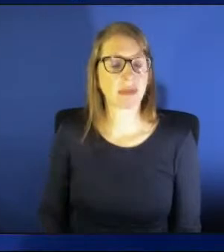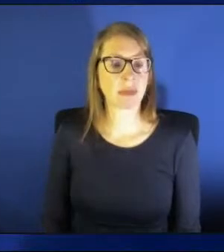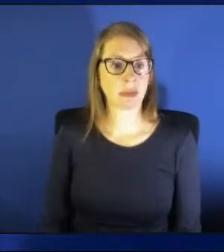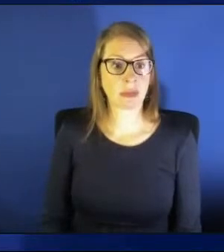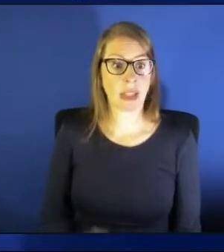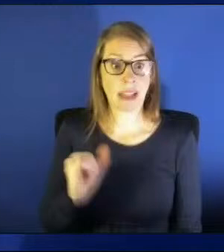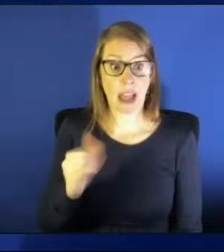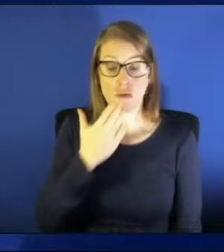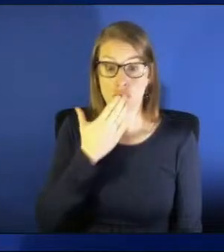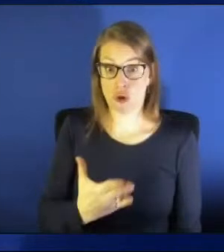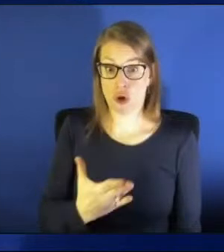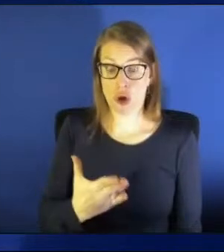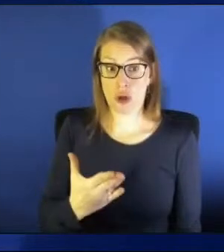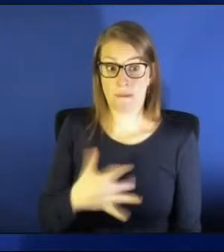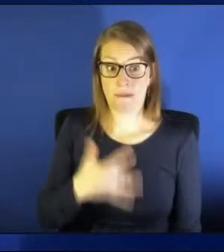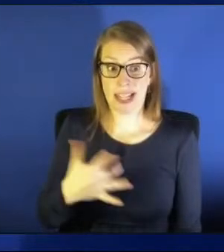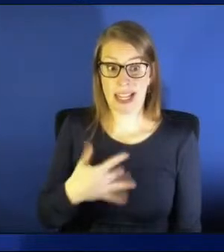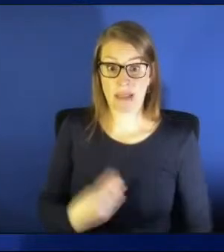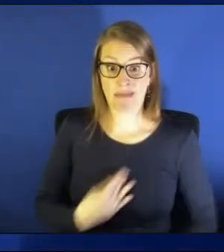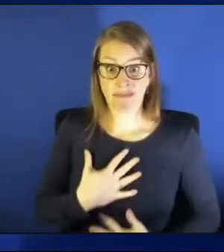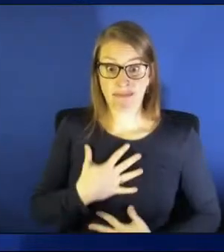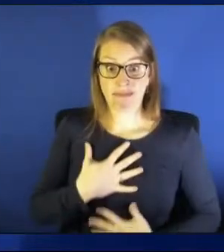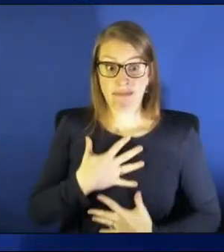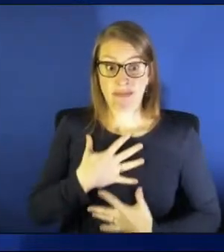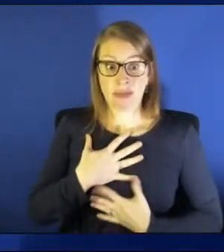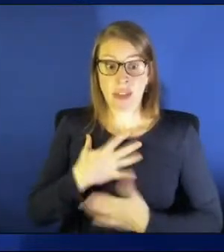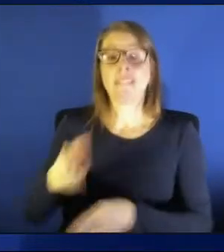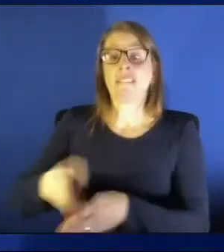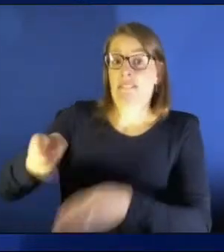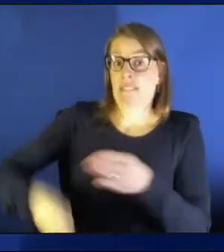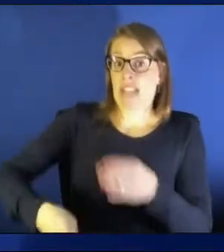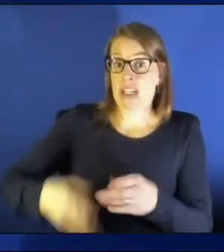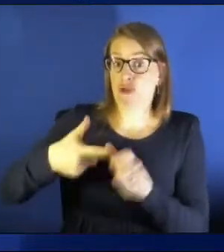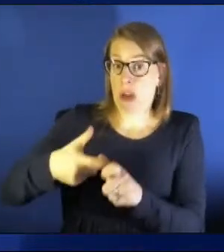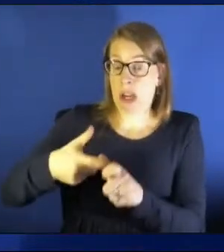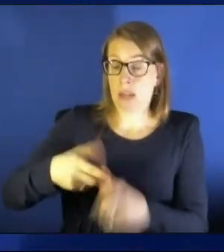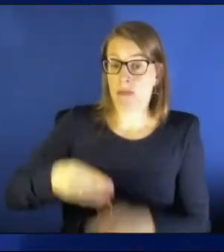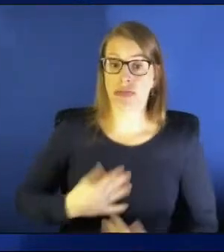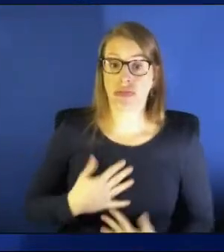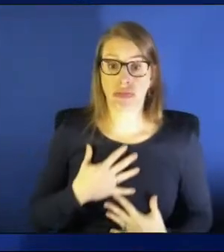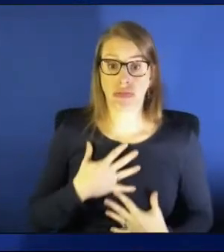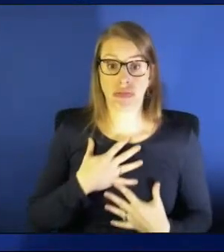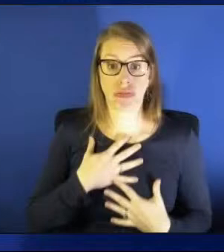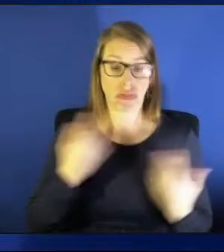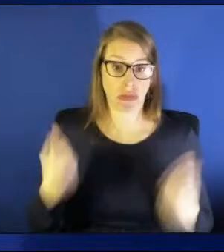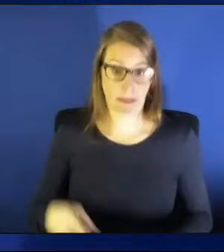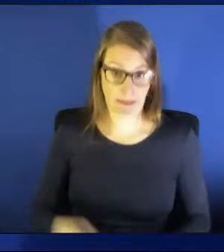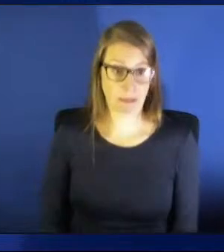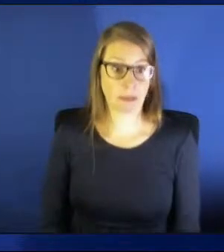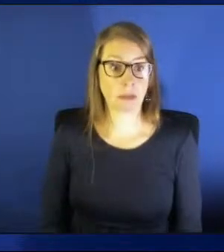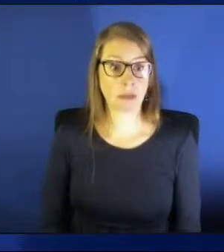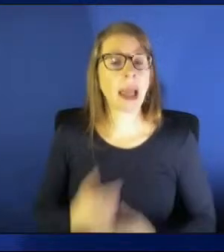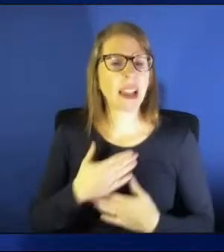not while I'm running, but it's when I'm finished running, to be honest with you. And there is a certain pleasure in that. And I think